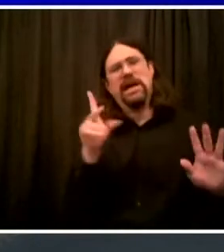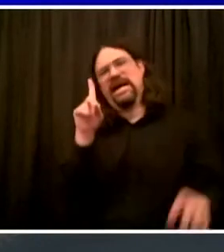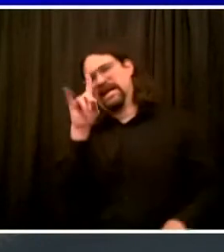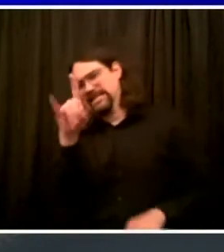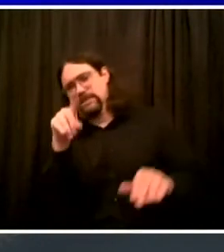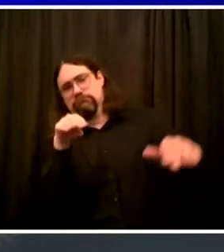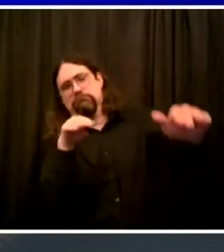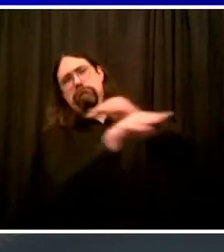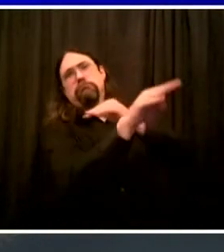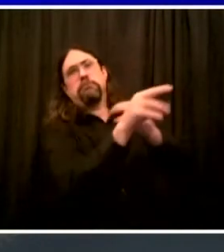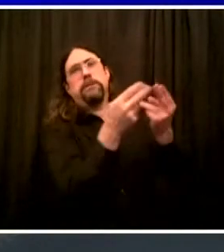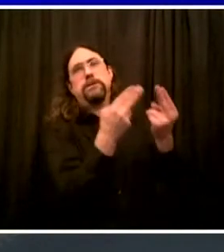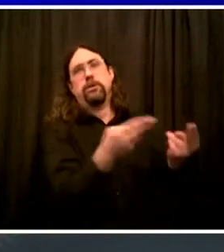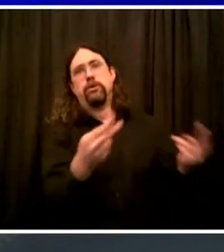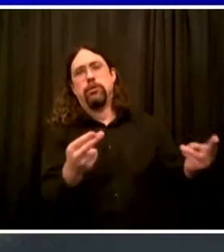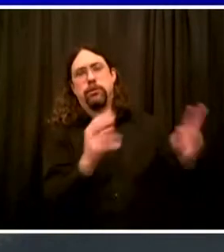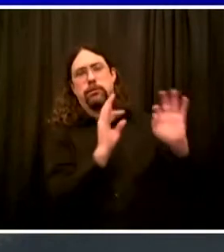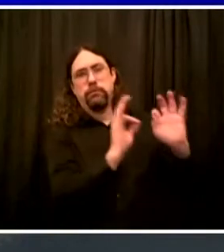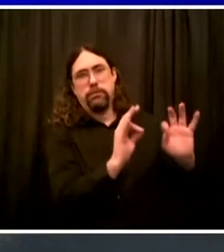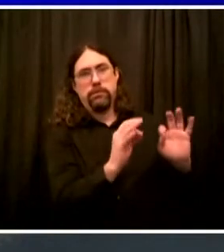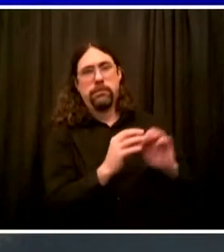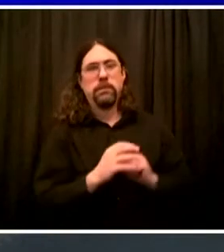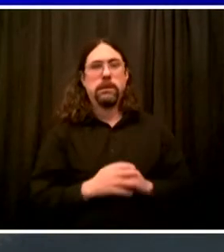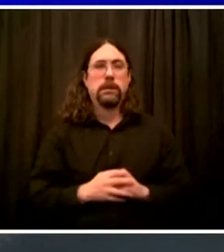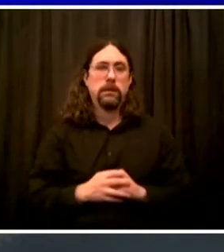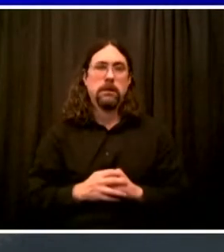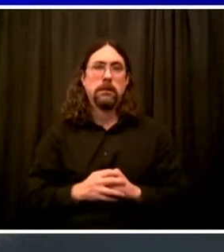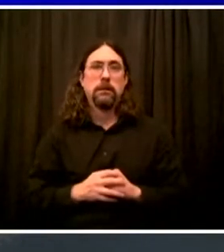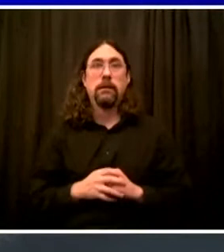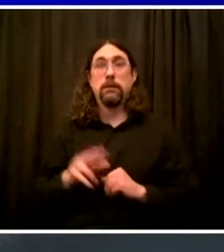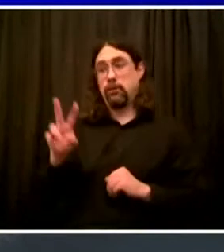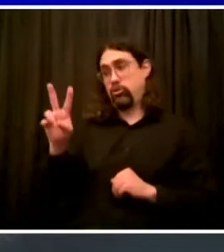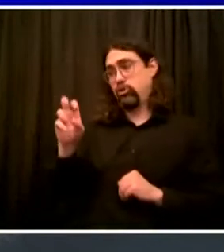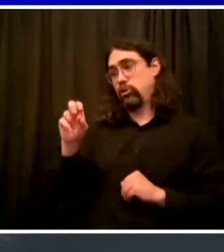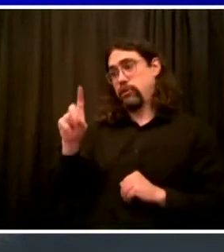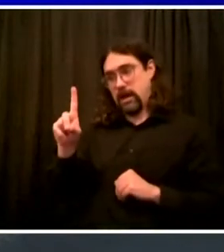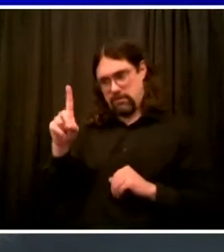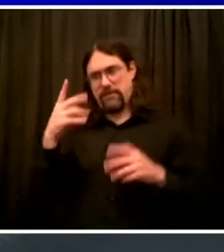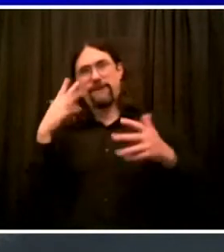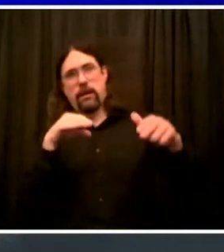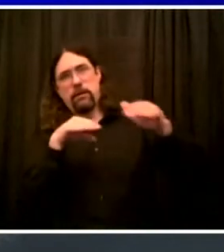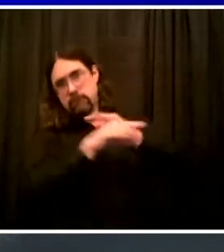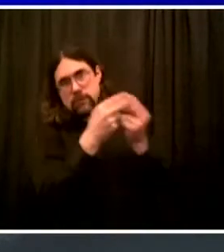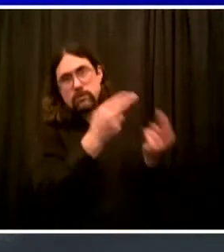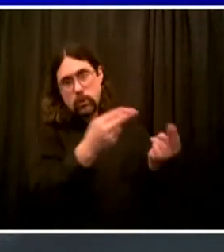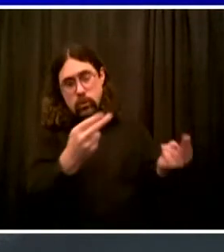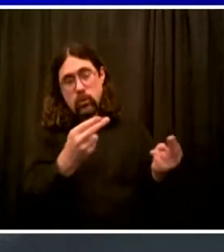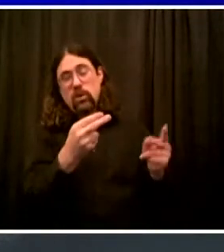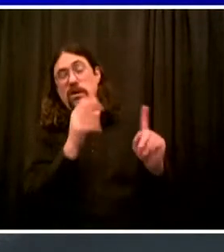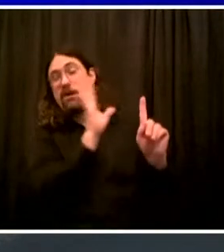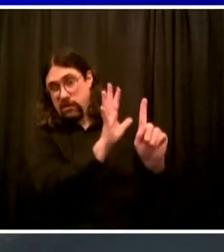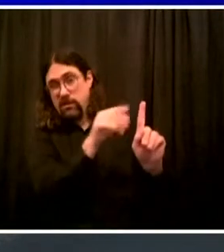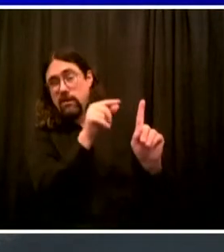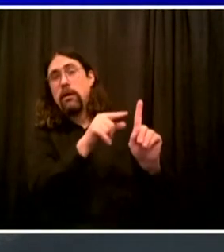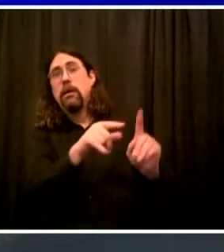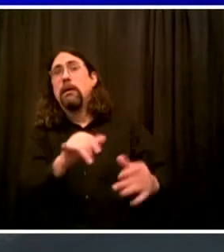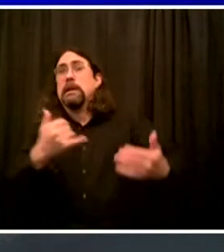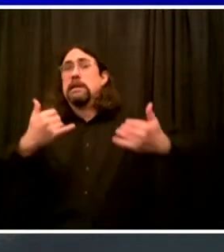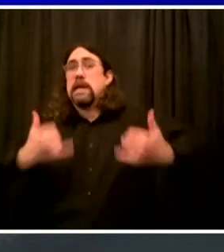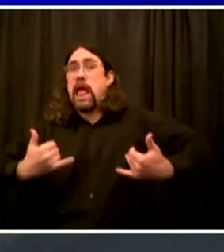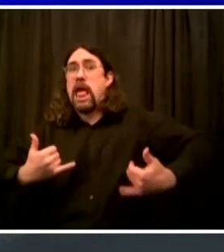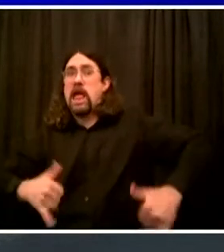on the most is the 103 who have stayed in shelter. Now again, we're only talking about a little more than a week, but 103